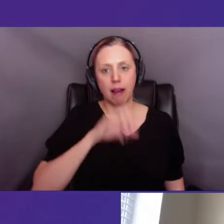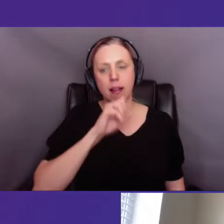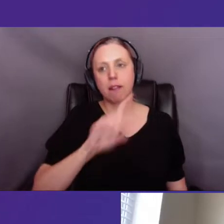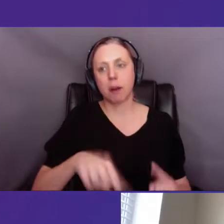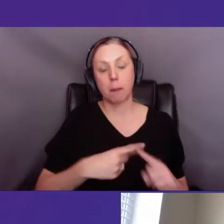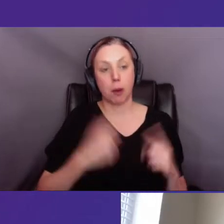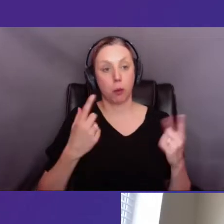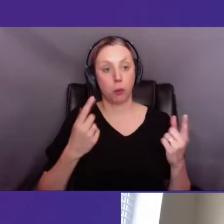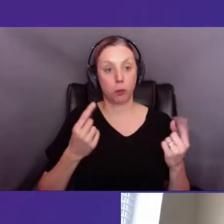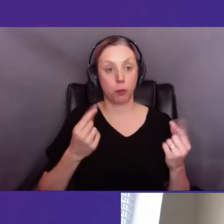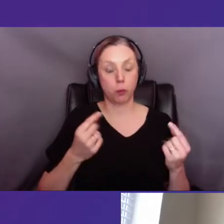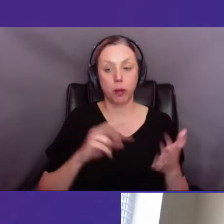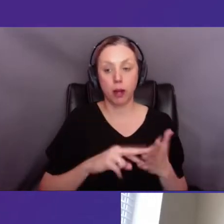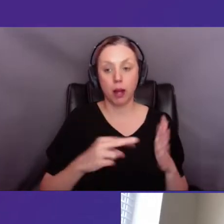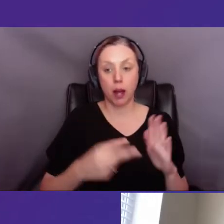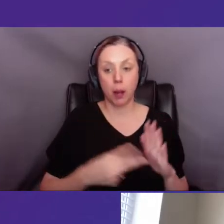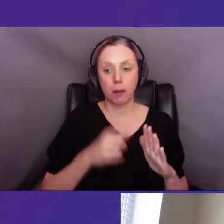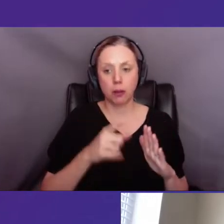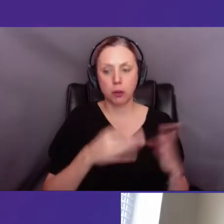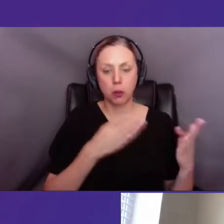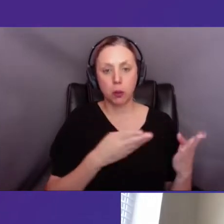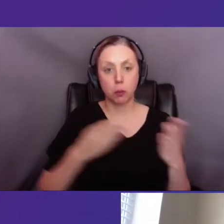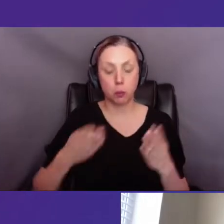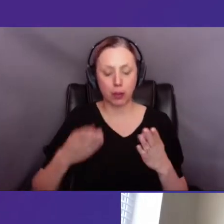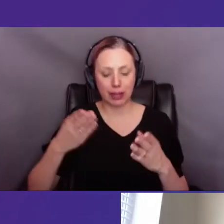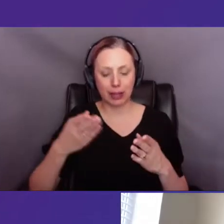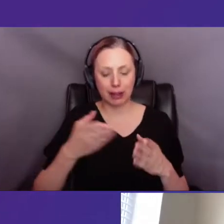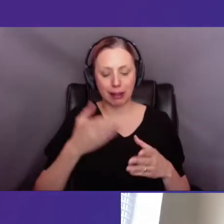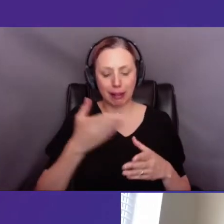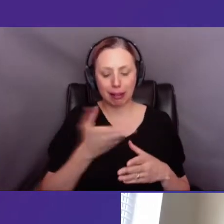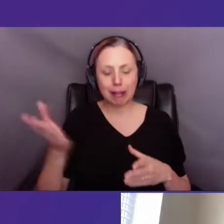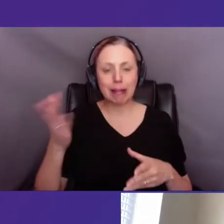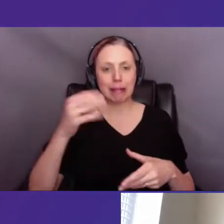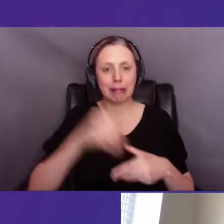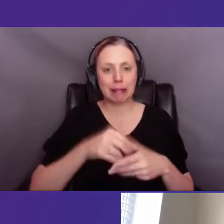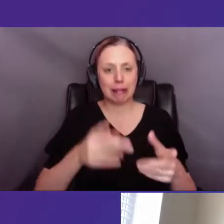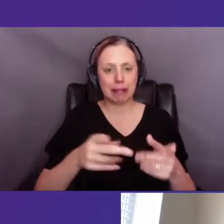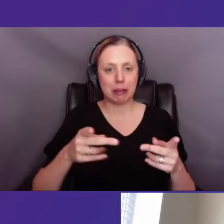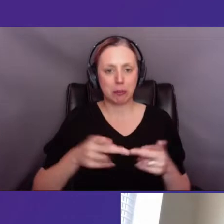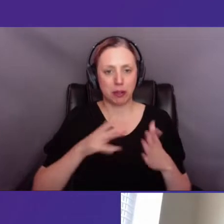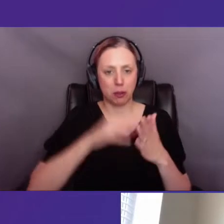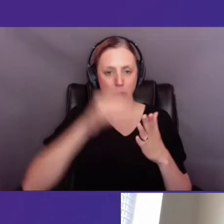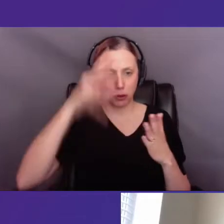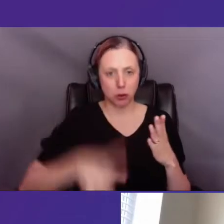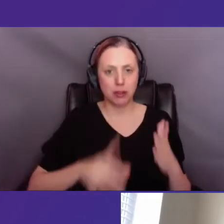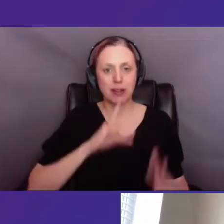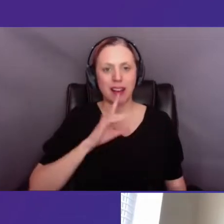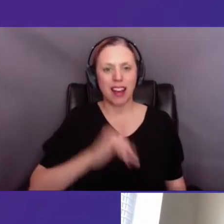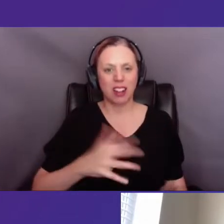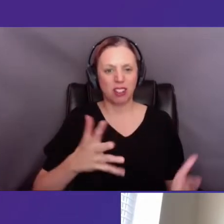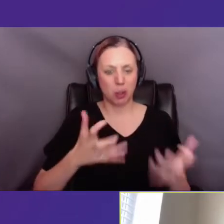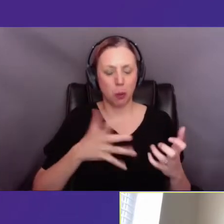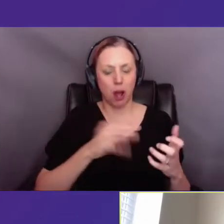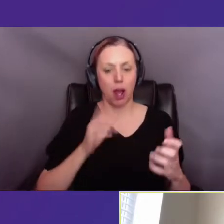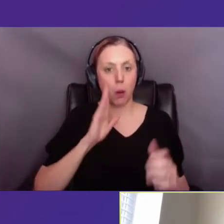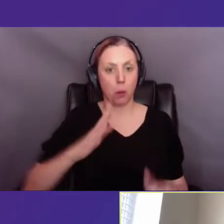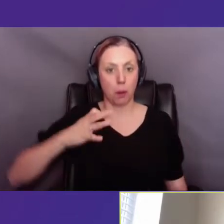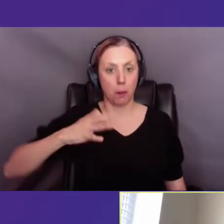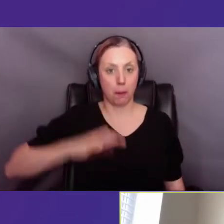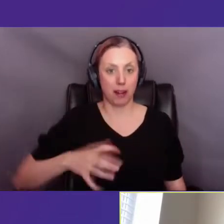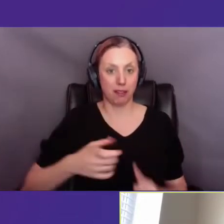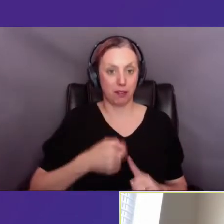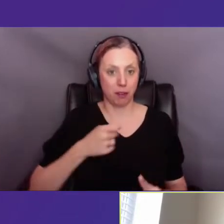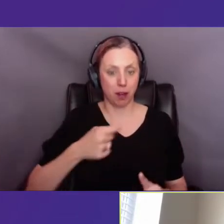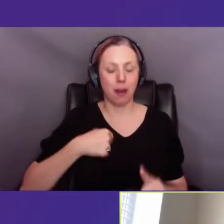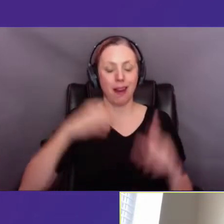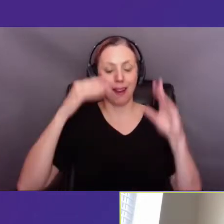feel like you're bringing things into spaces that students actually want and would benefit from. I taught my